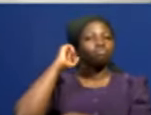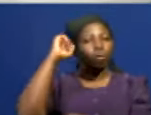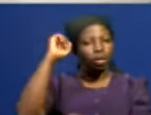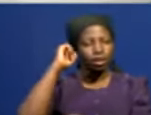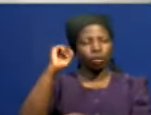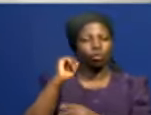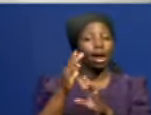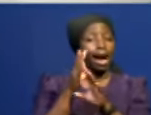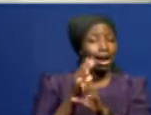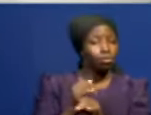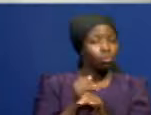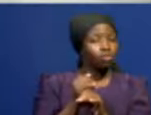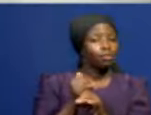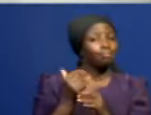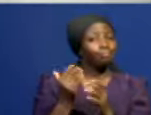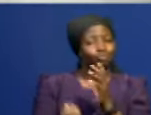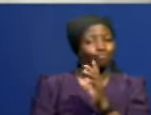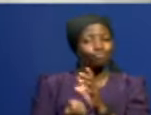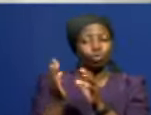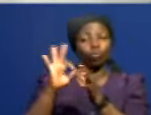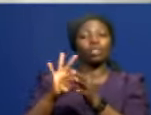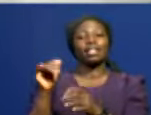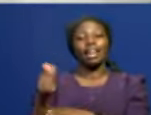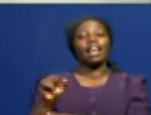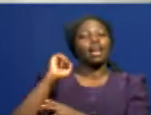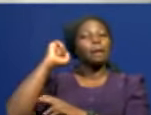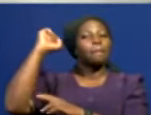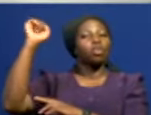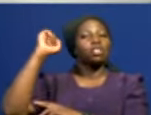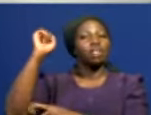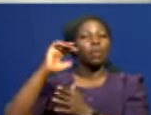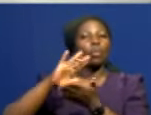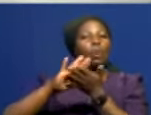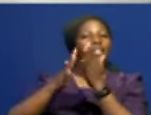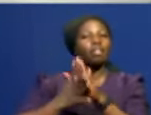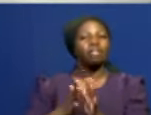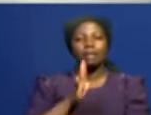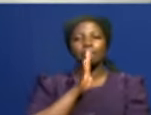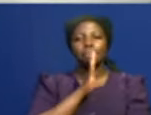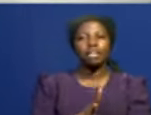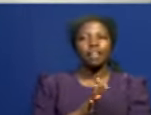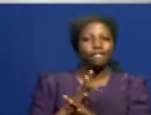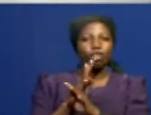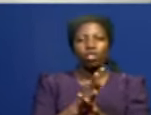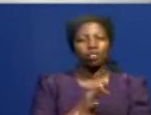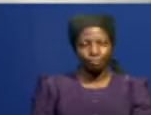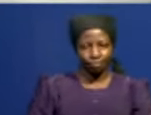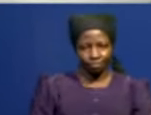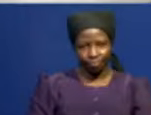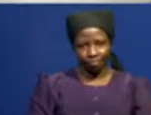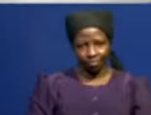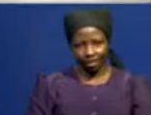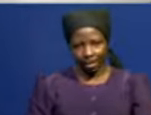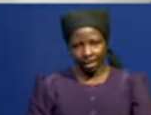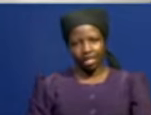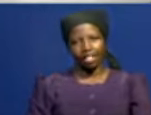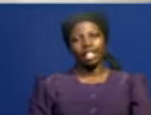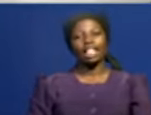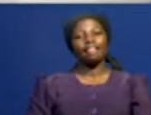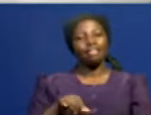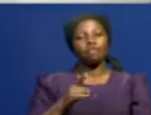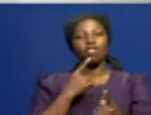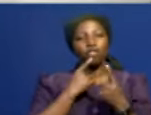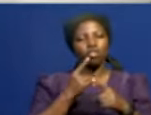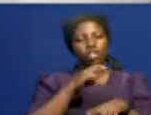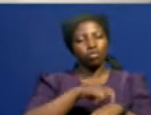association without being labeled traitors and persona non grata. The leader spoke at the funeral of Mama